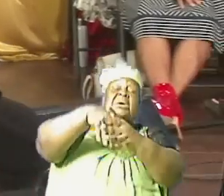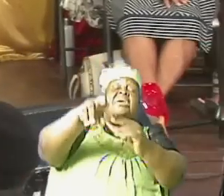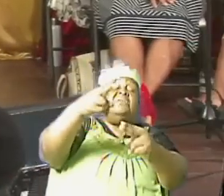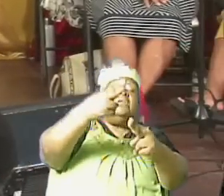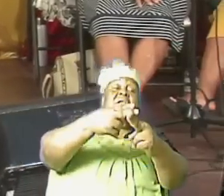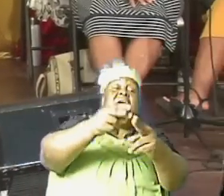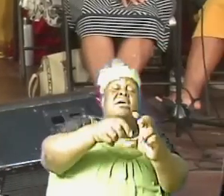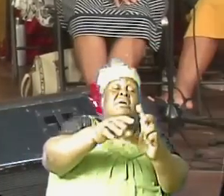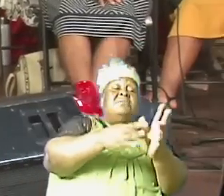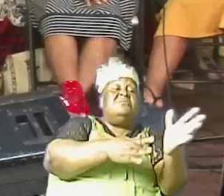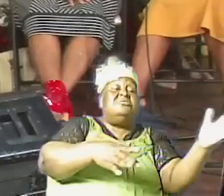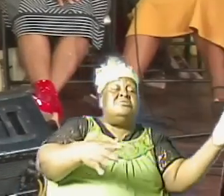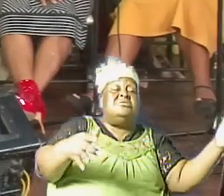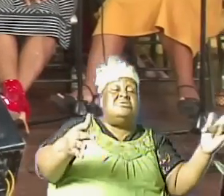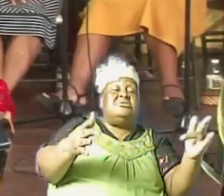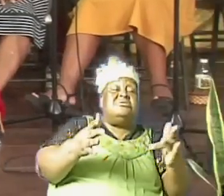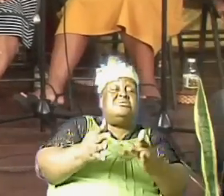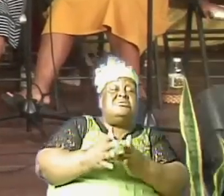in the name of Jesus,